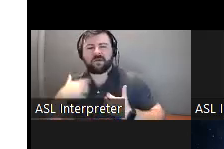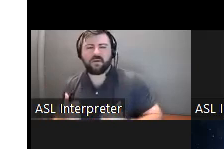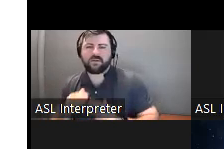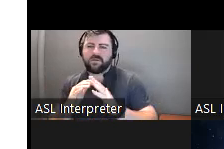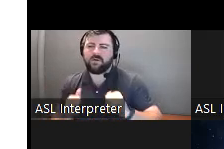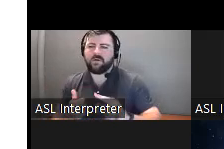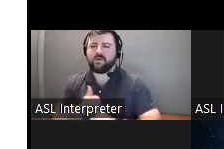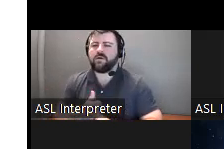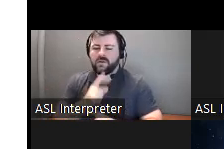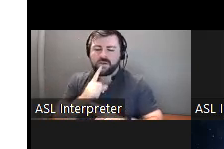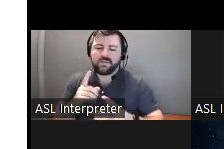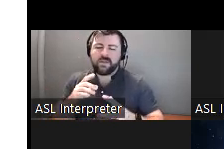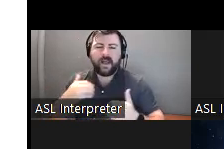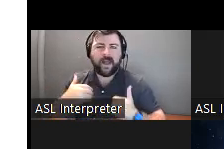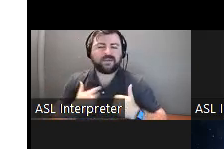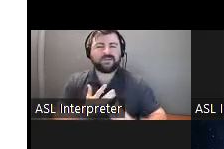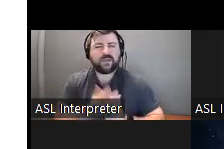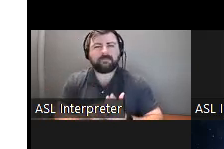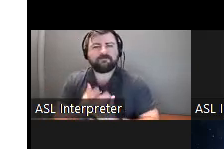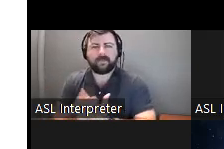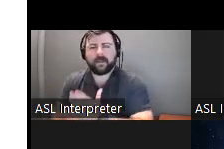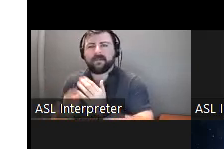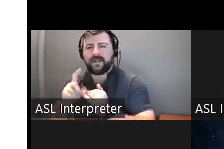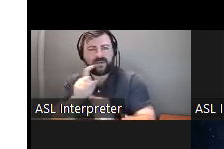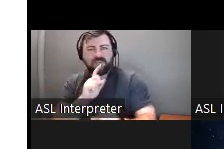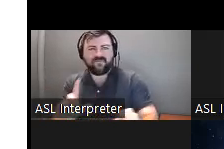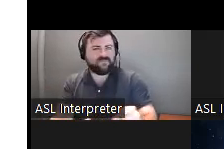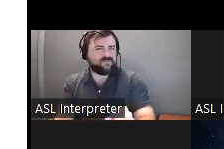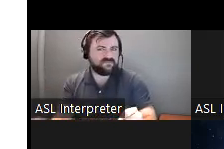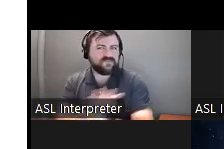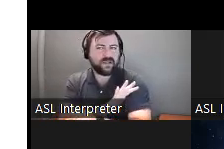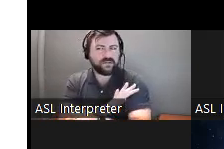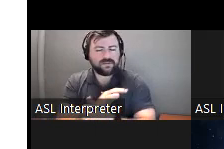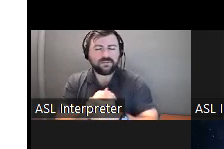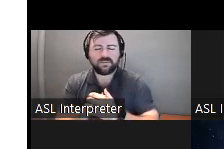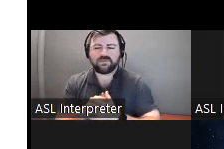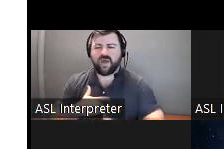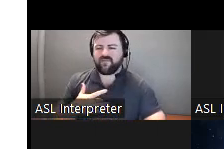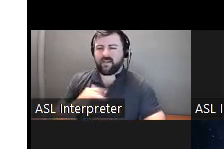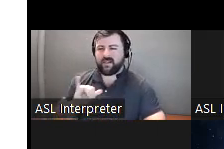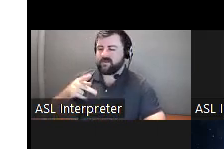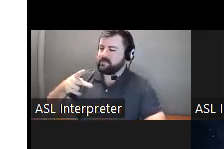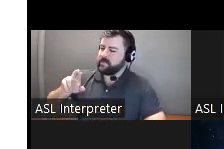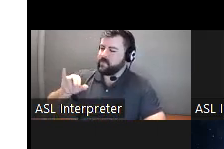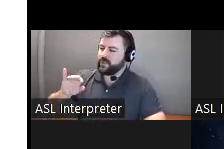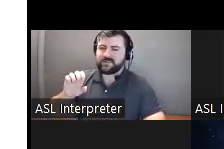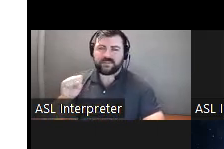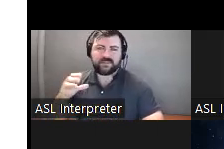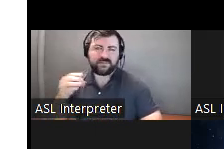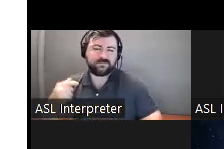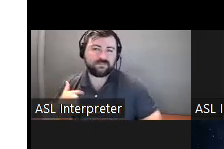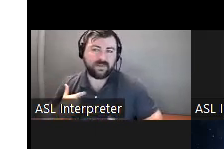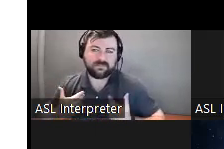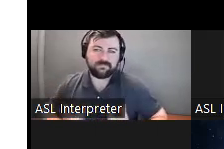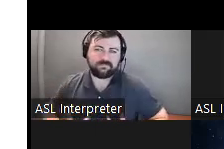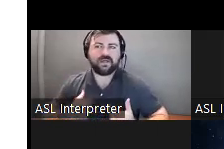some gaps that need to be filled. So I feel like Princess and I being able to be